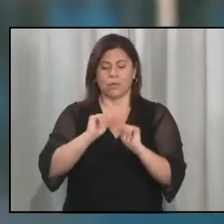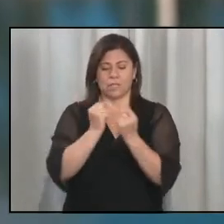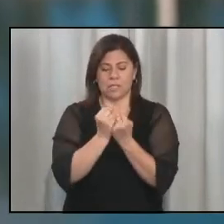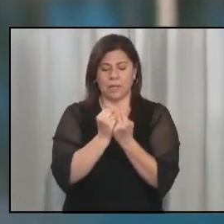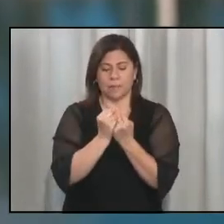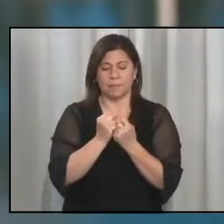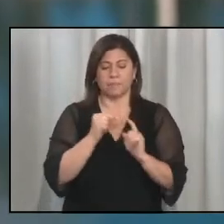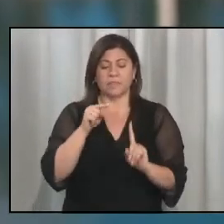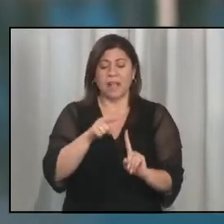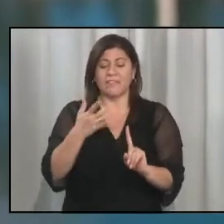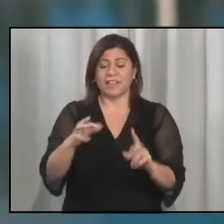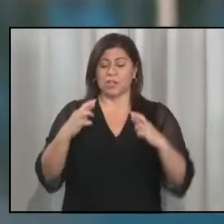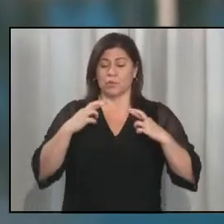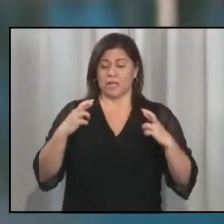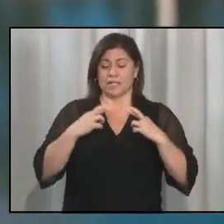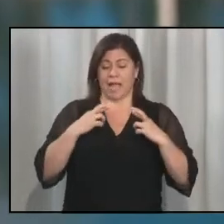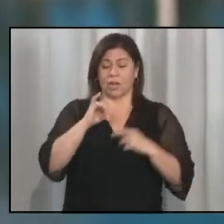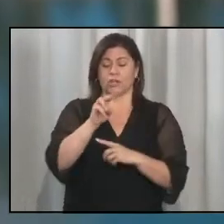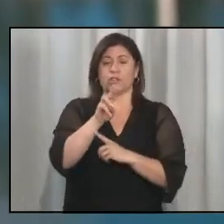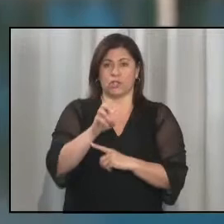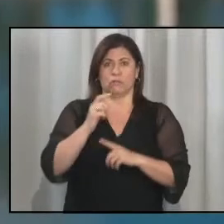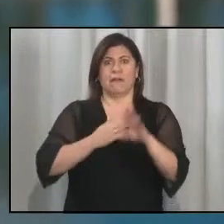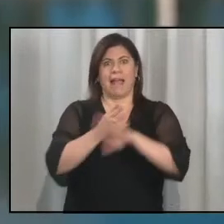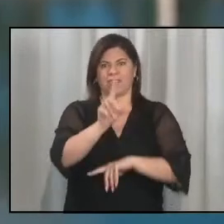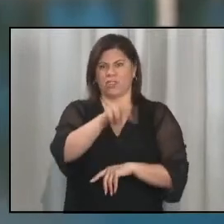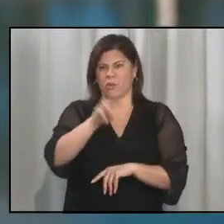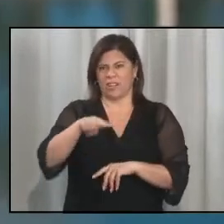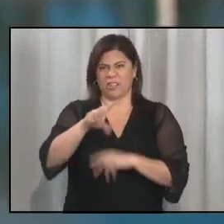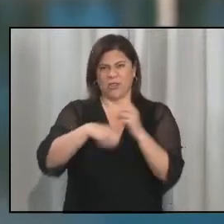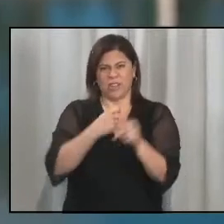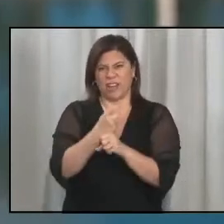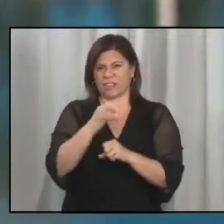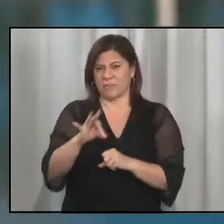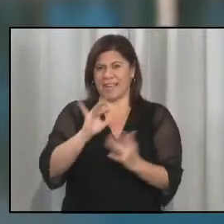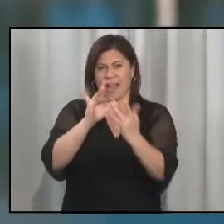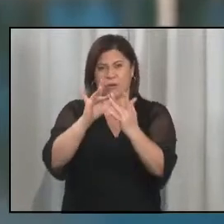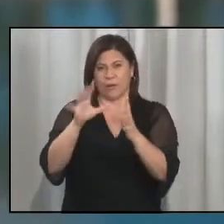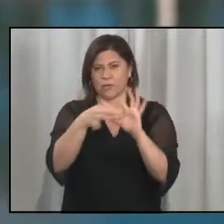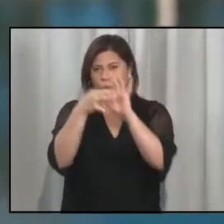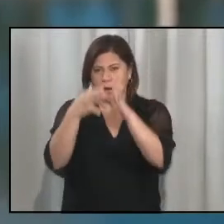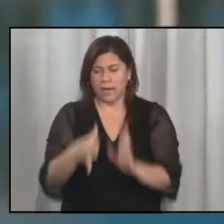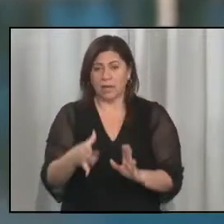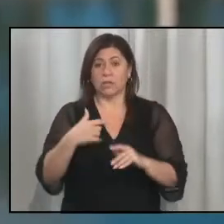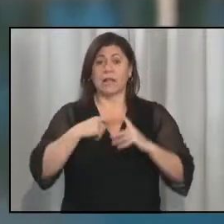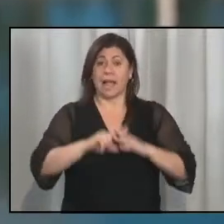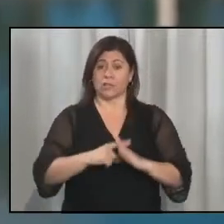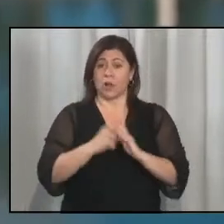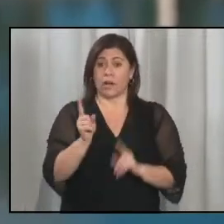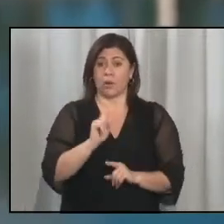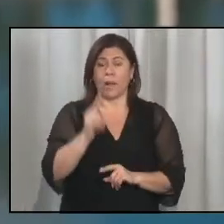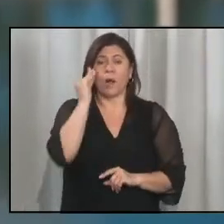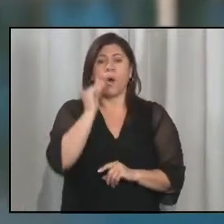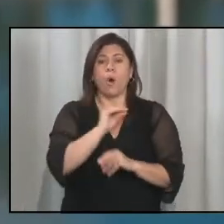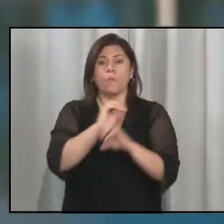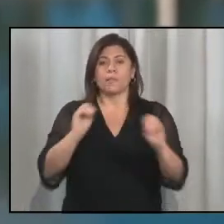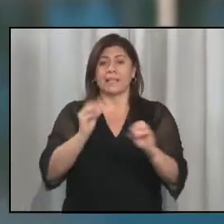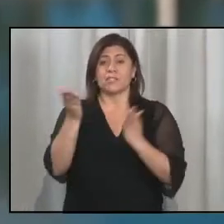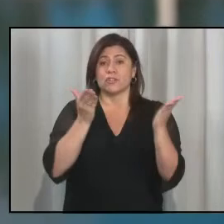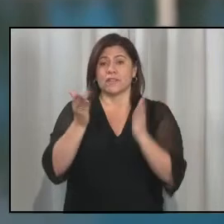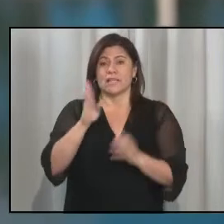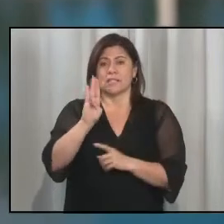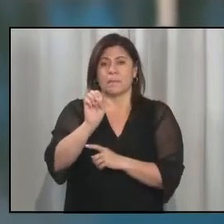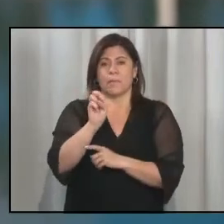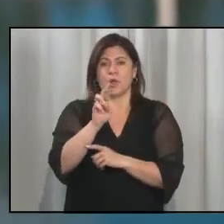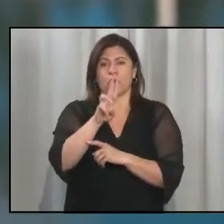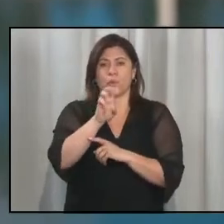in 2022, after 20 years of being an outreach coordinator, I got my start in the Homeless Services Bureau in 2002.